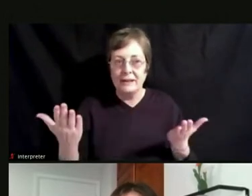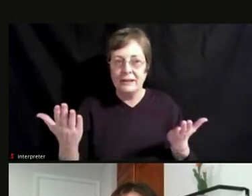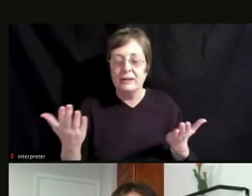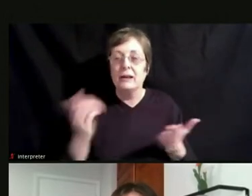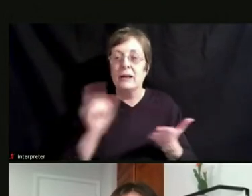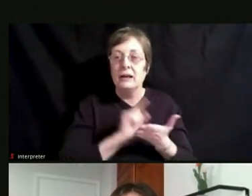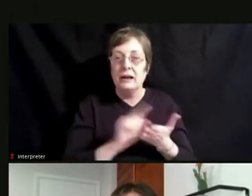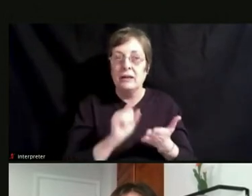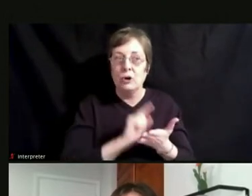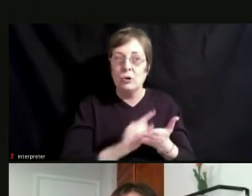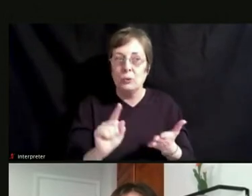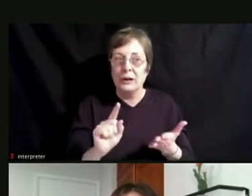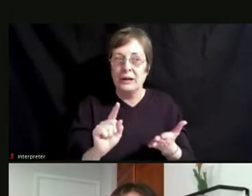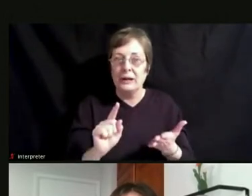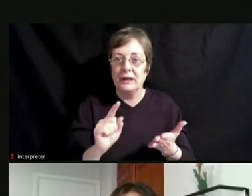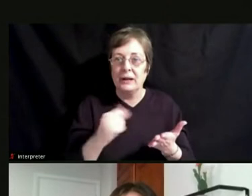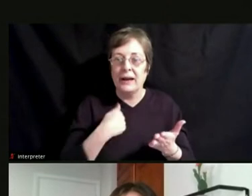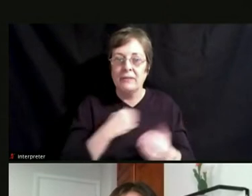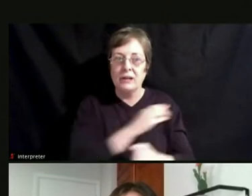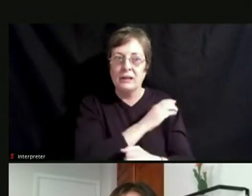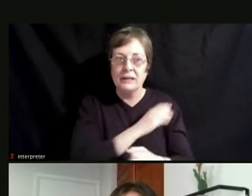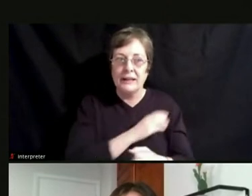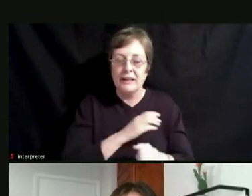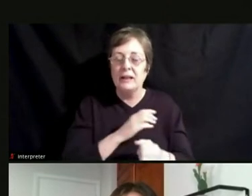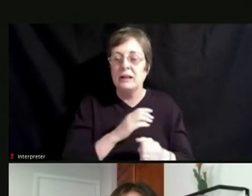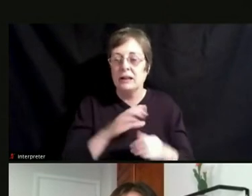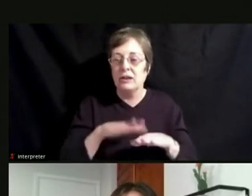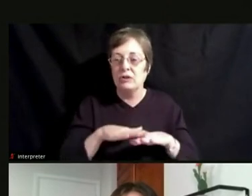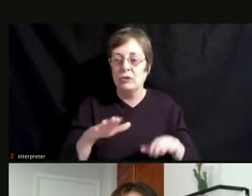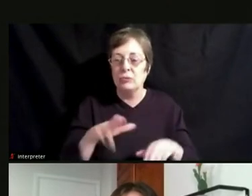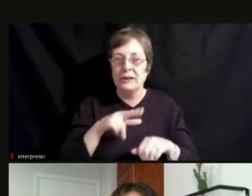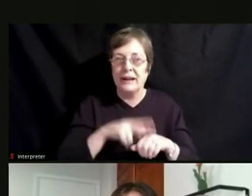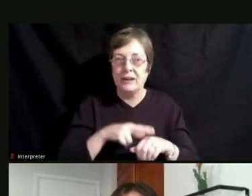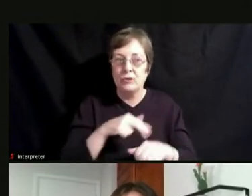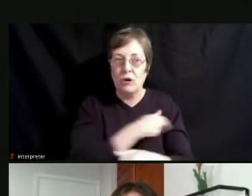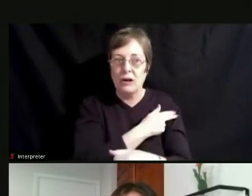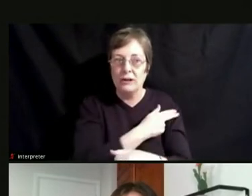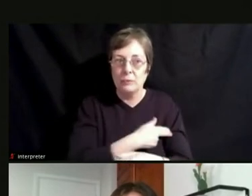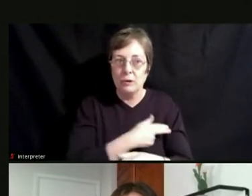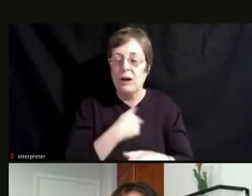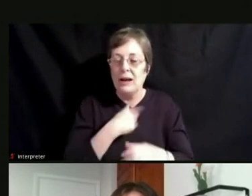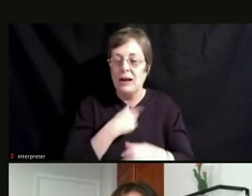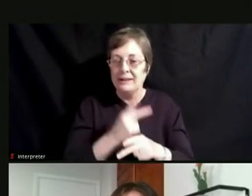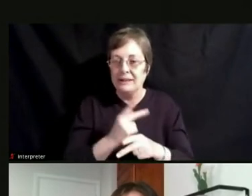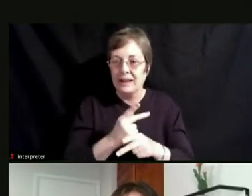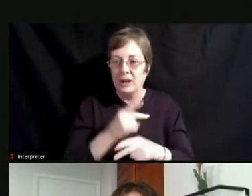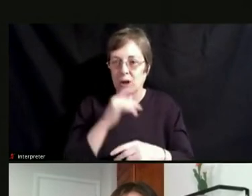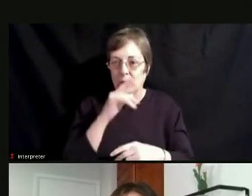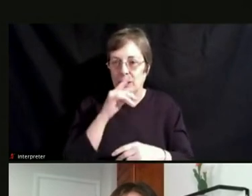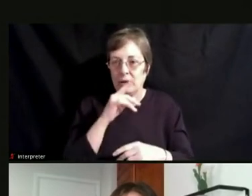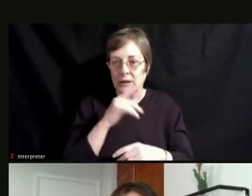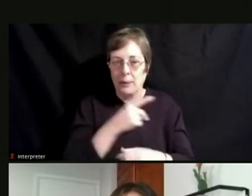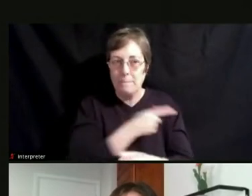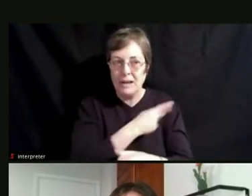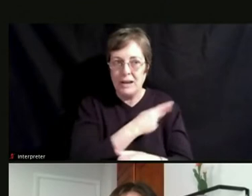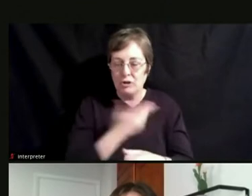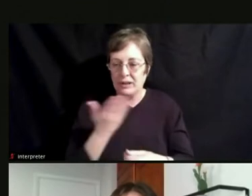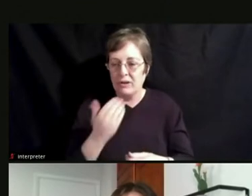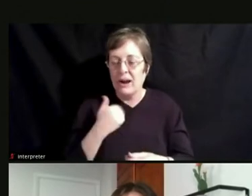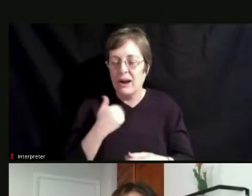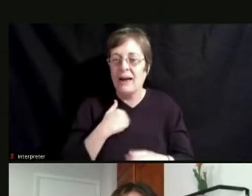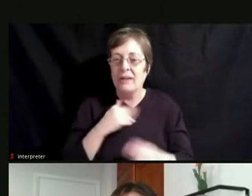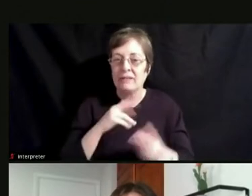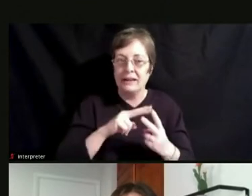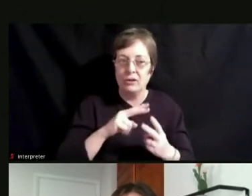I have a clinic at Children's National, and I take care of patients there who either have type 2 diabetes or